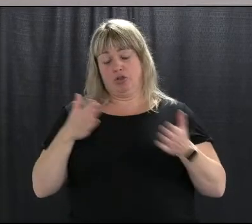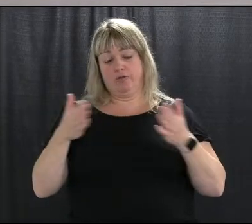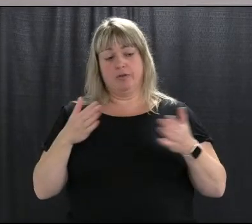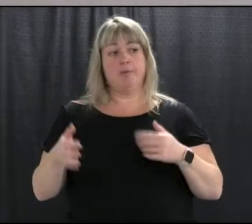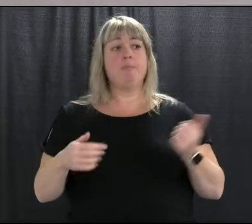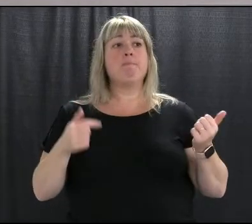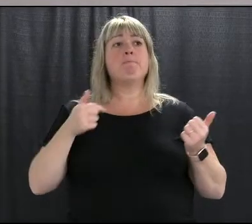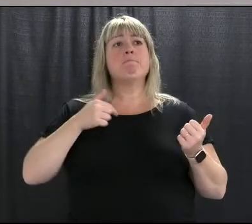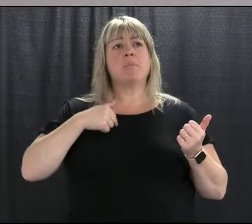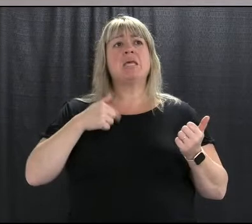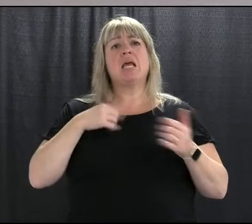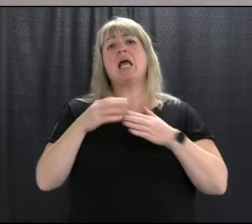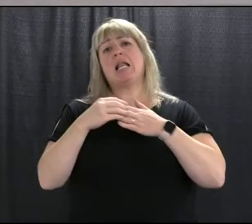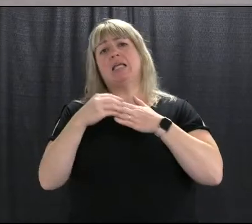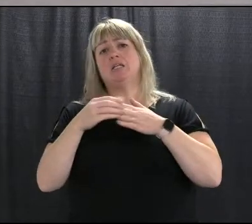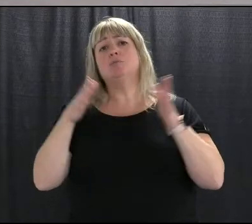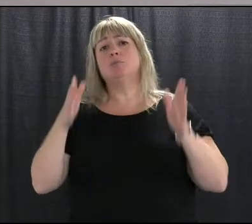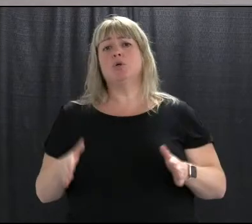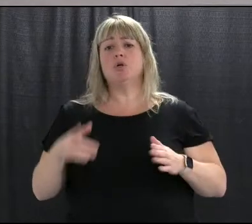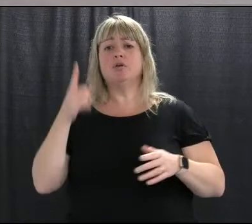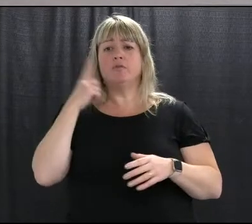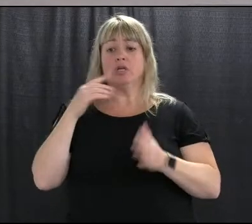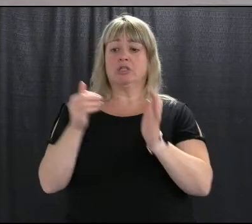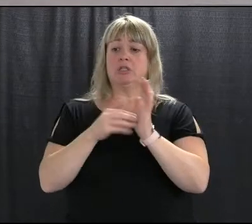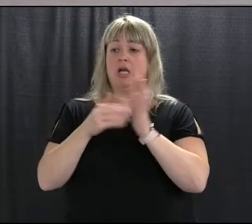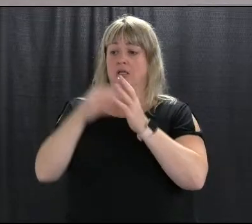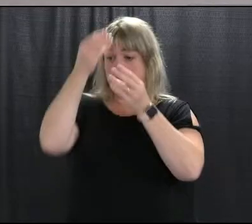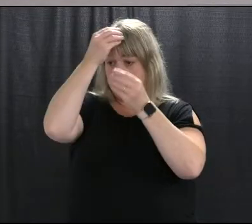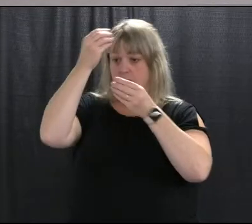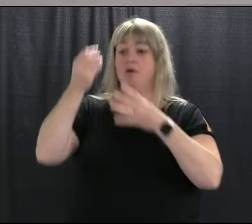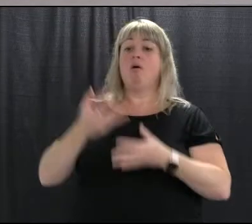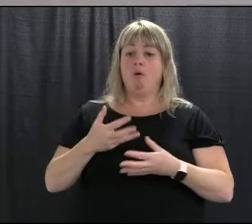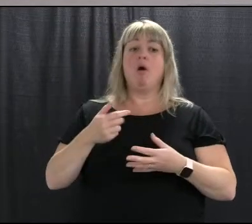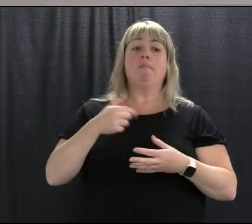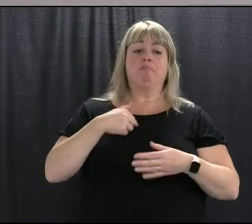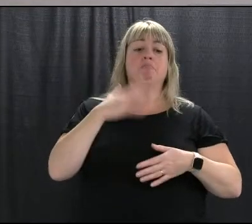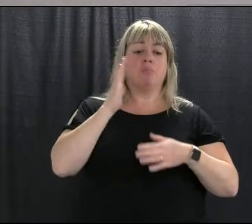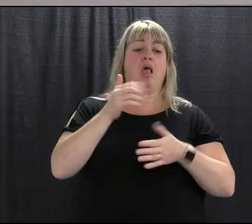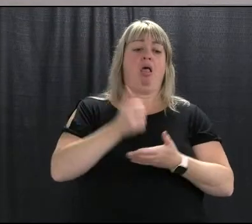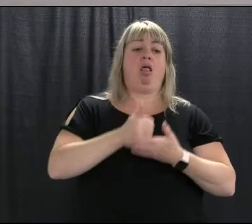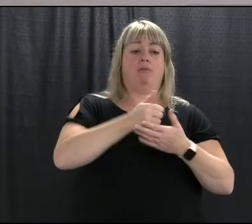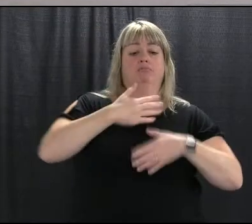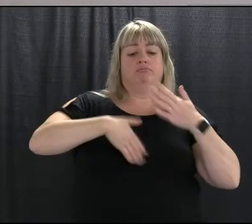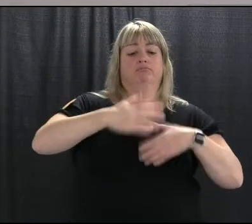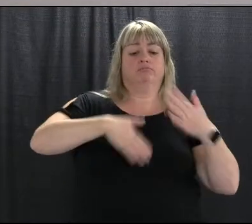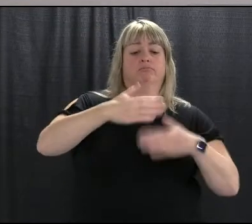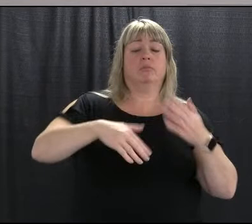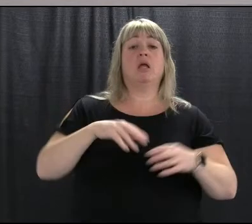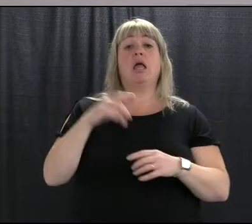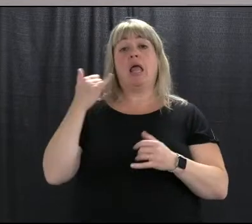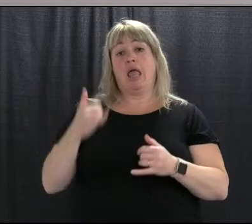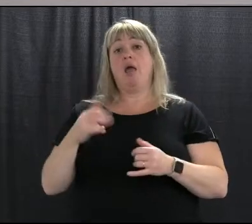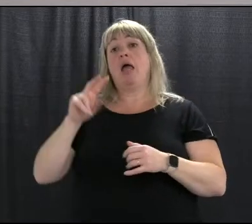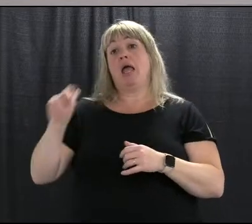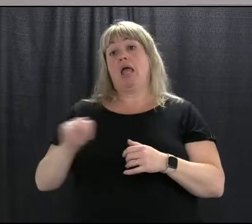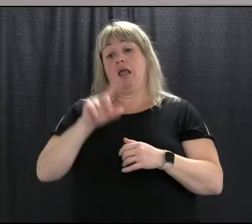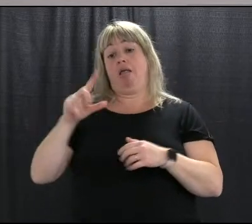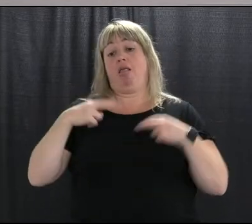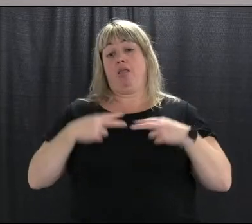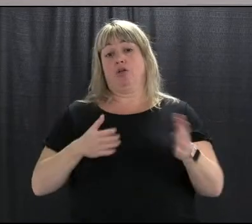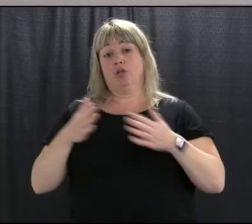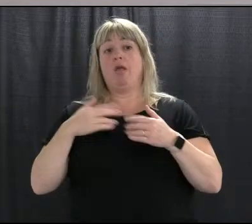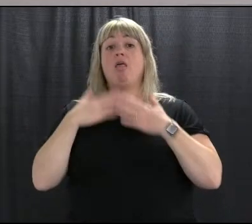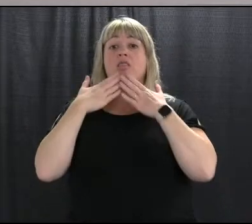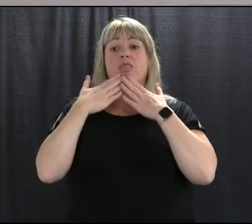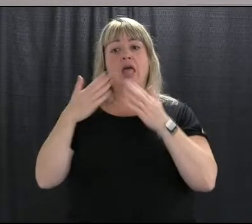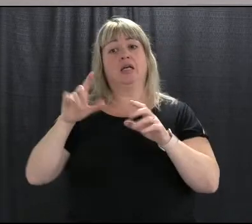and I'm the primary lead for most of the recommendations in this report. On behalf of Newfoundland and Labrador Health Services, I would like to thank the